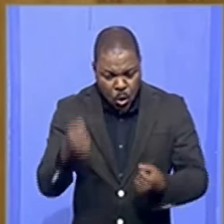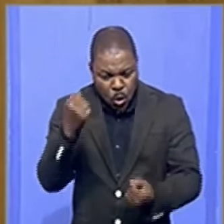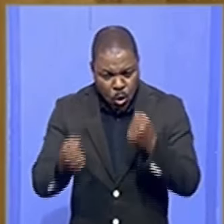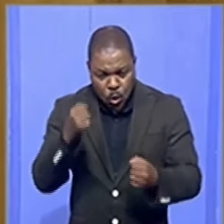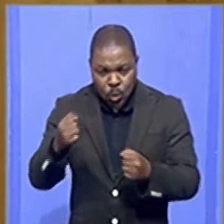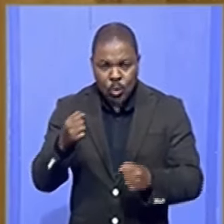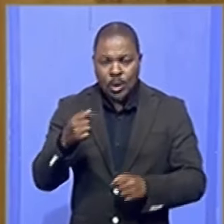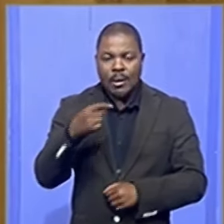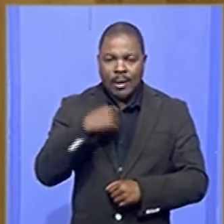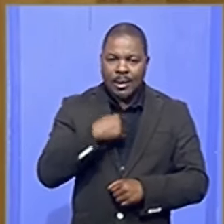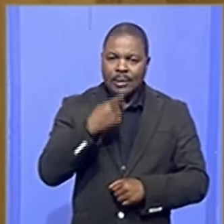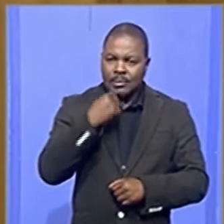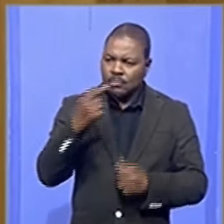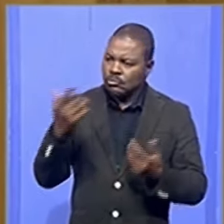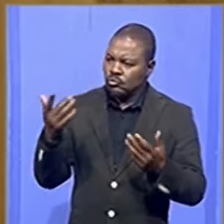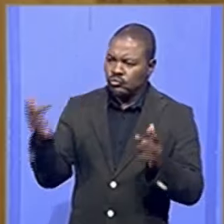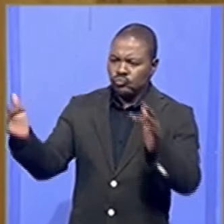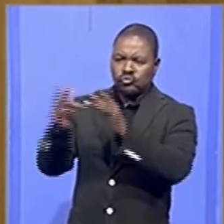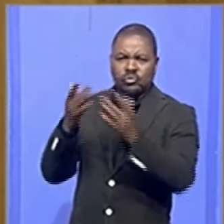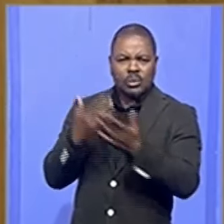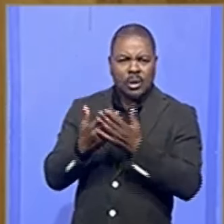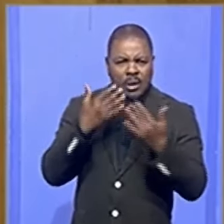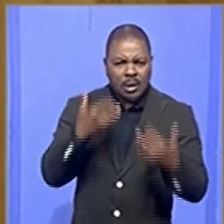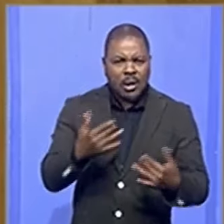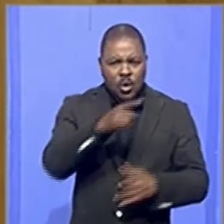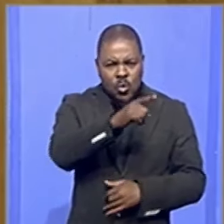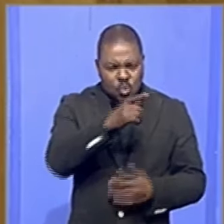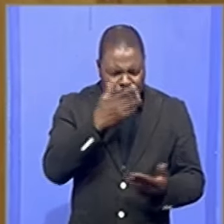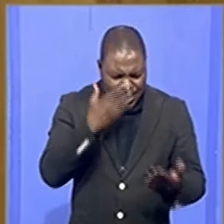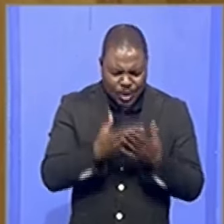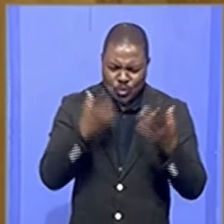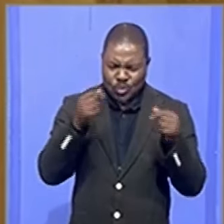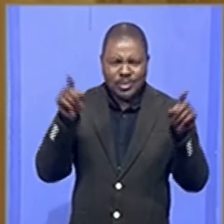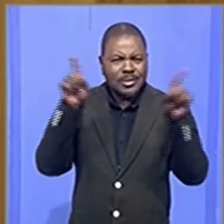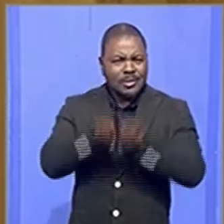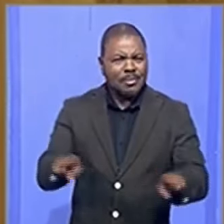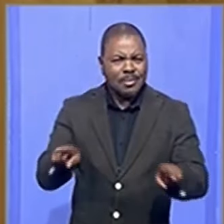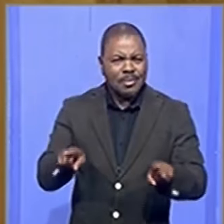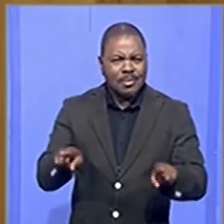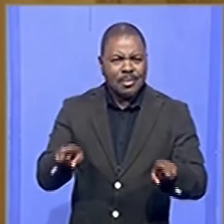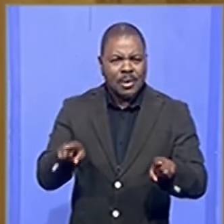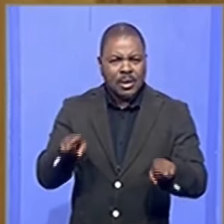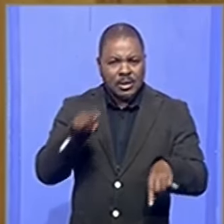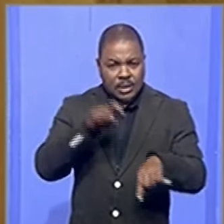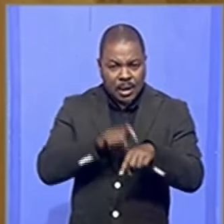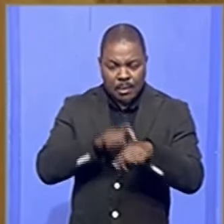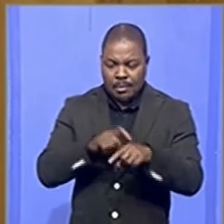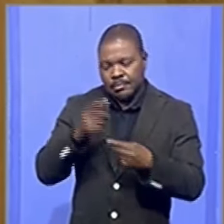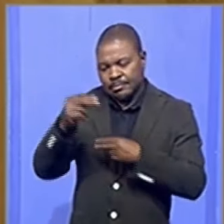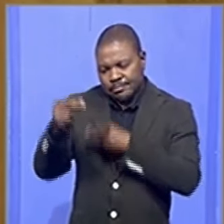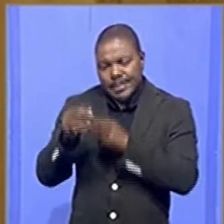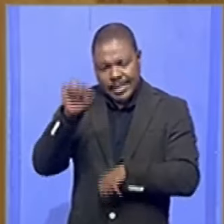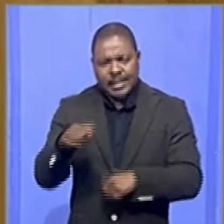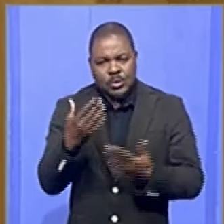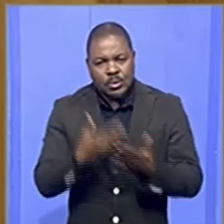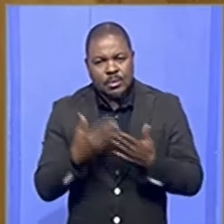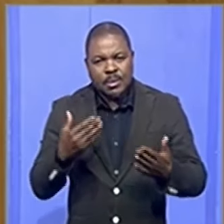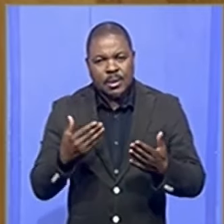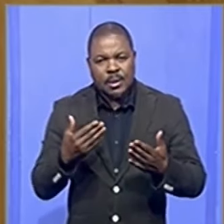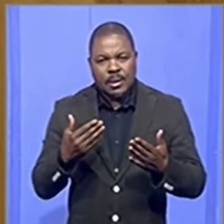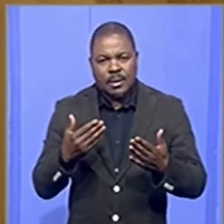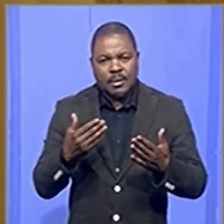I can see no impediment why you can't do the same within reasonable limits, of course, after the